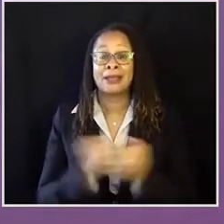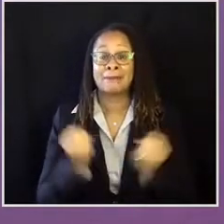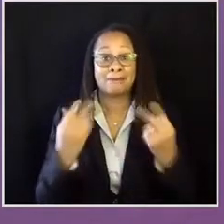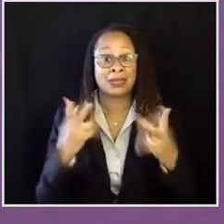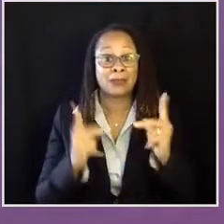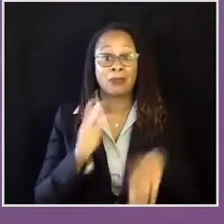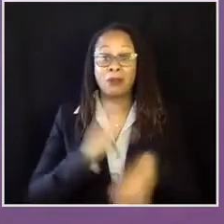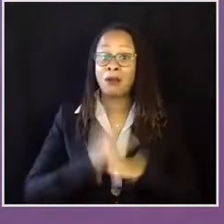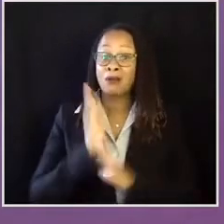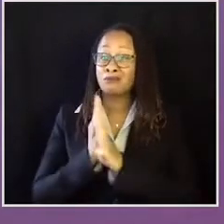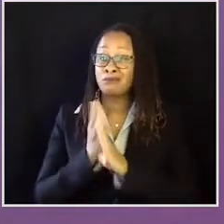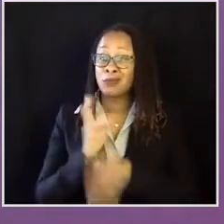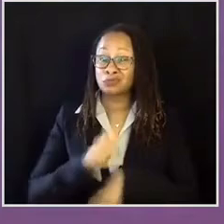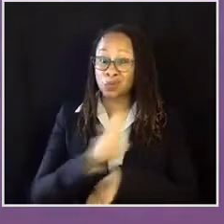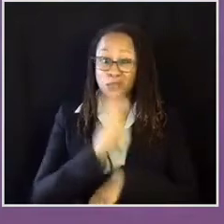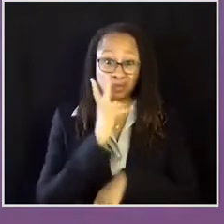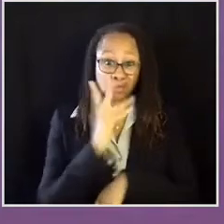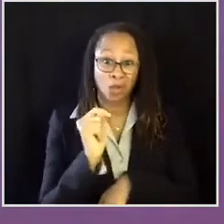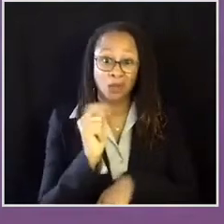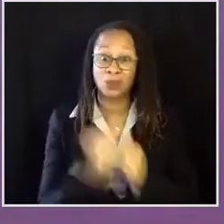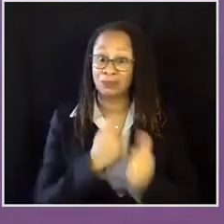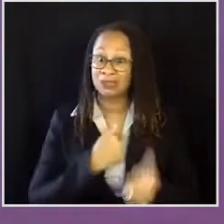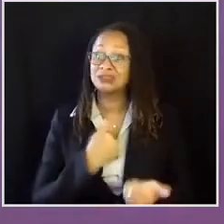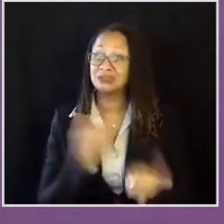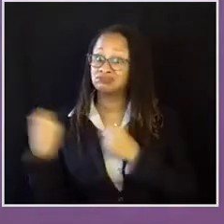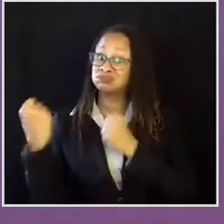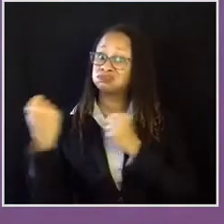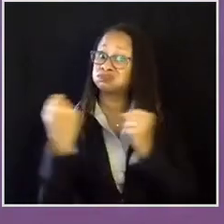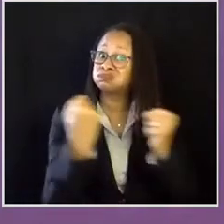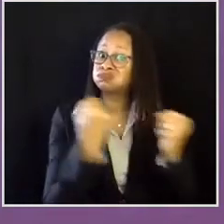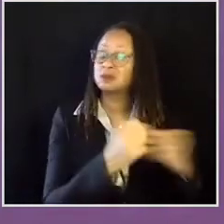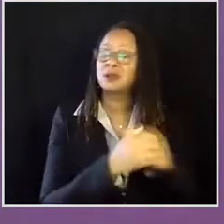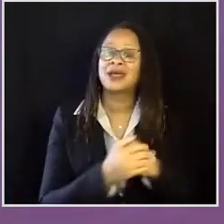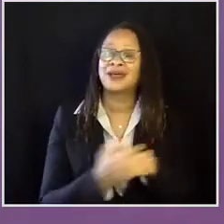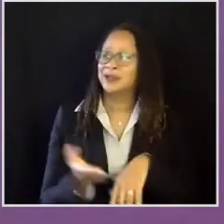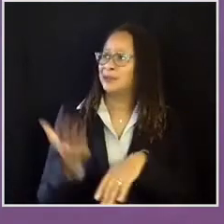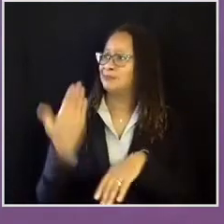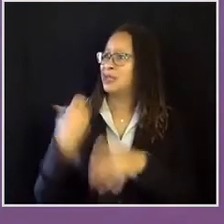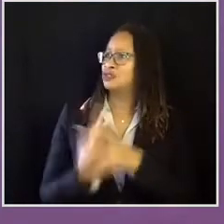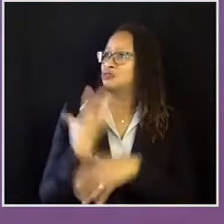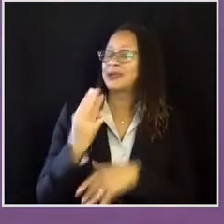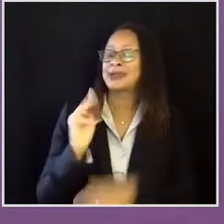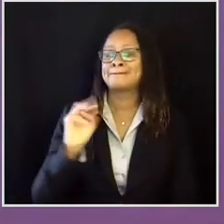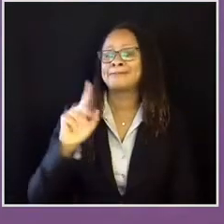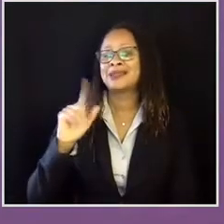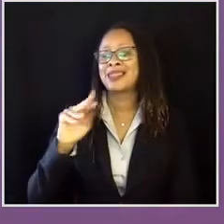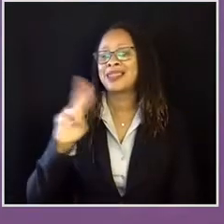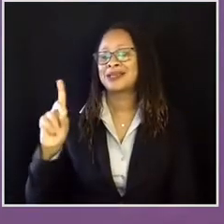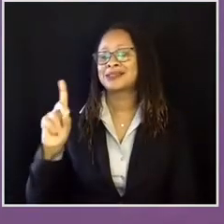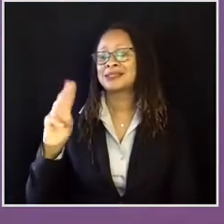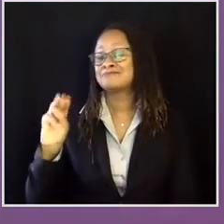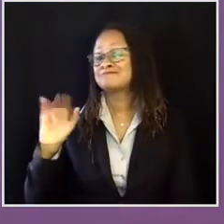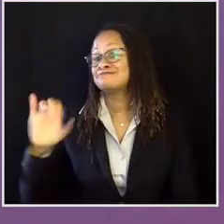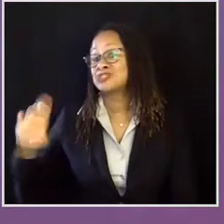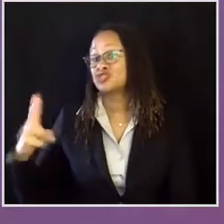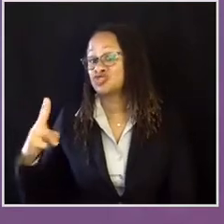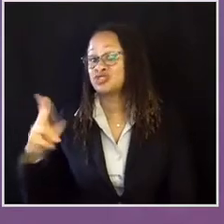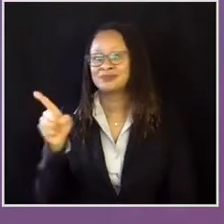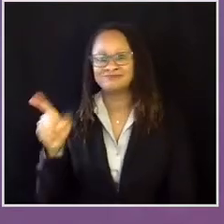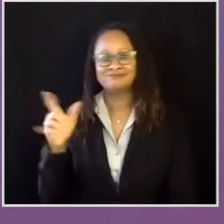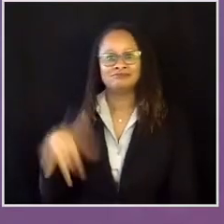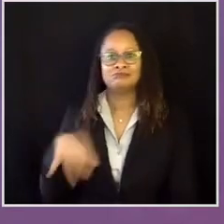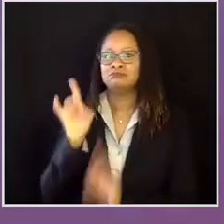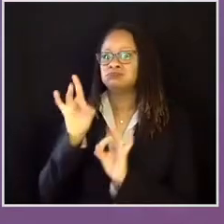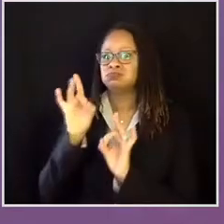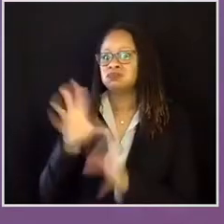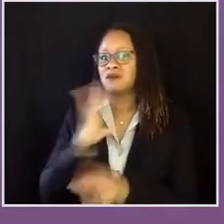it. This past spring in Midland, Michigan, experienced a flood so devastating with deadly